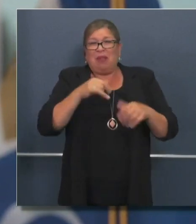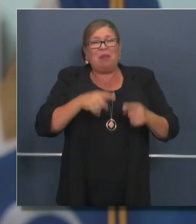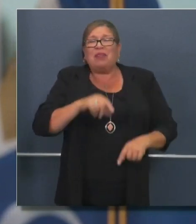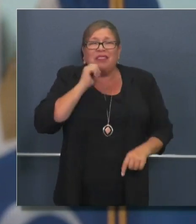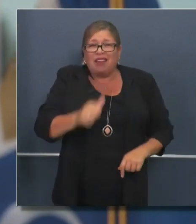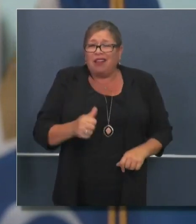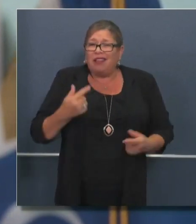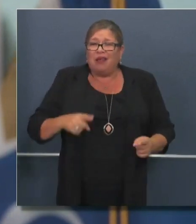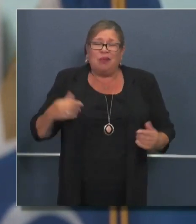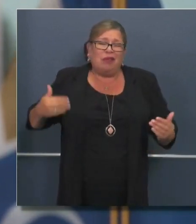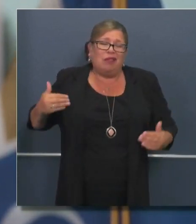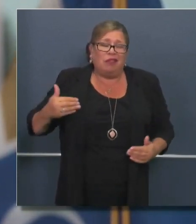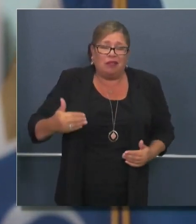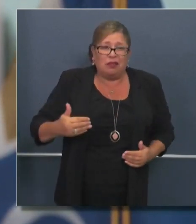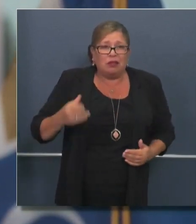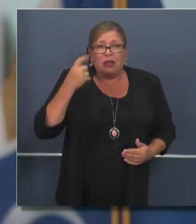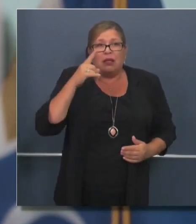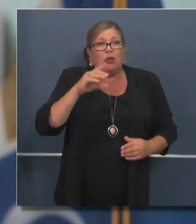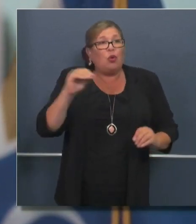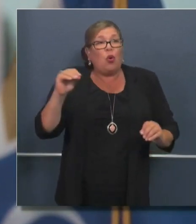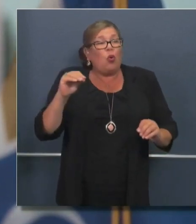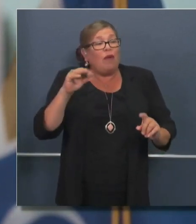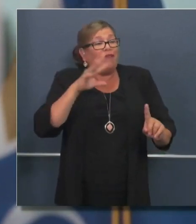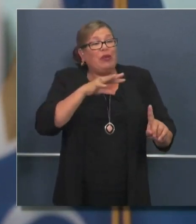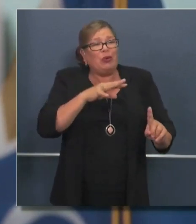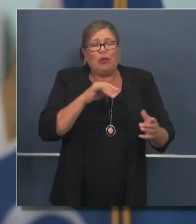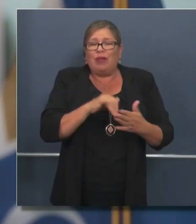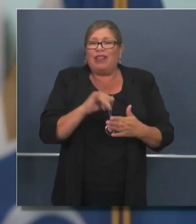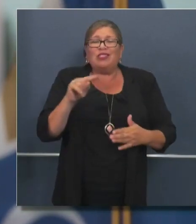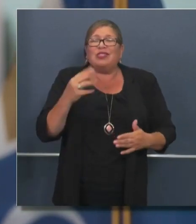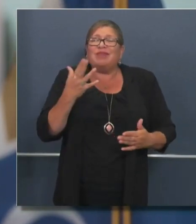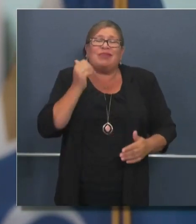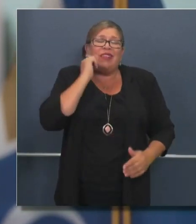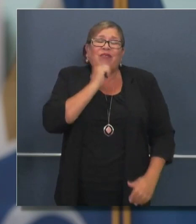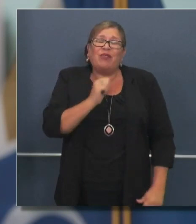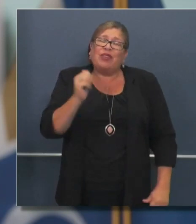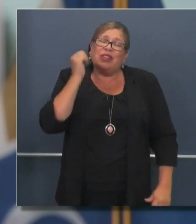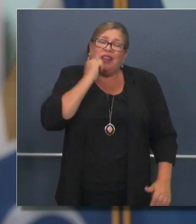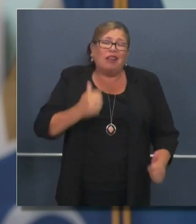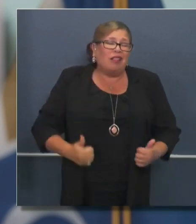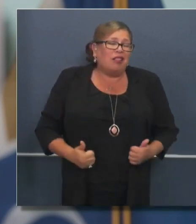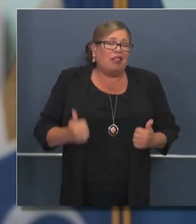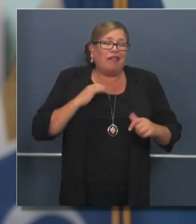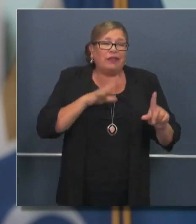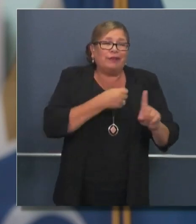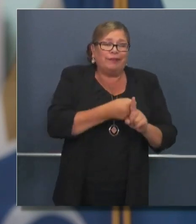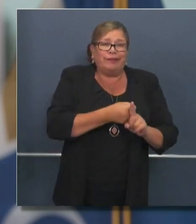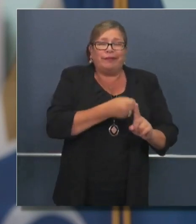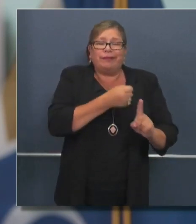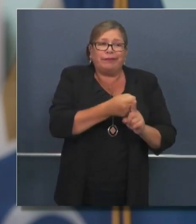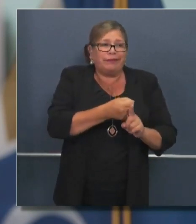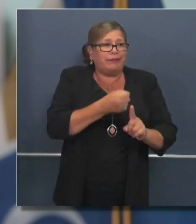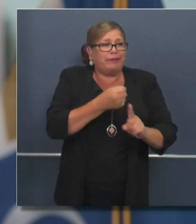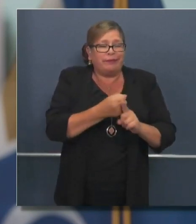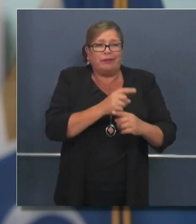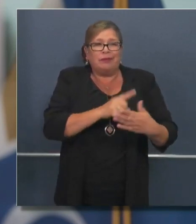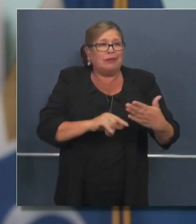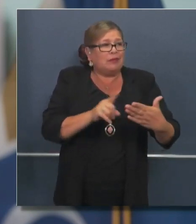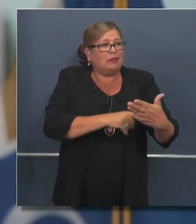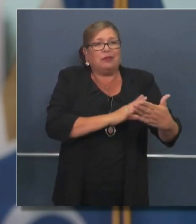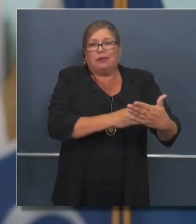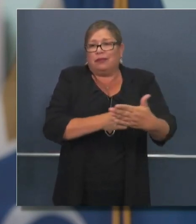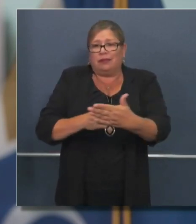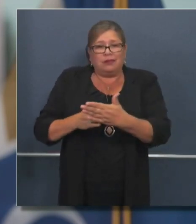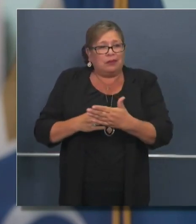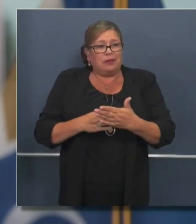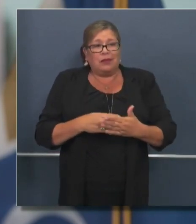just that wasn't caught on videotape. That was just a day in the life of that one child and just another family.